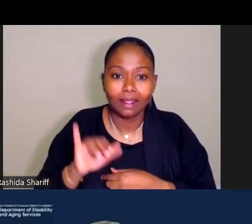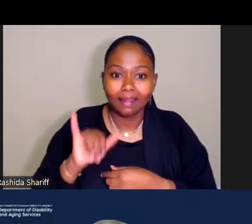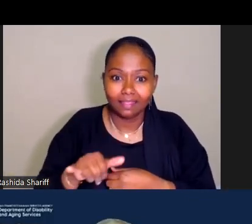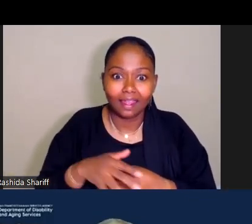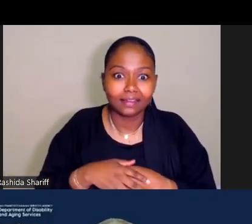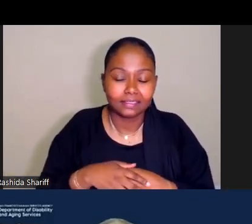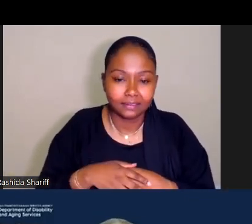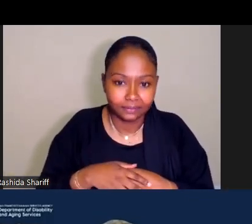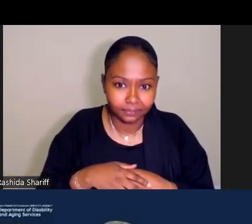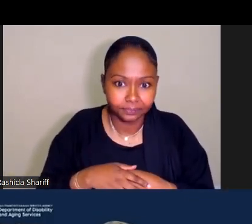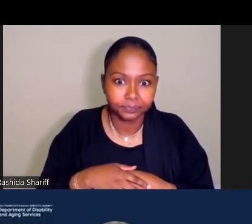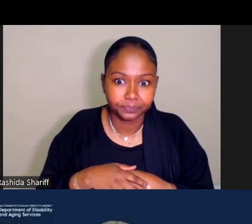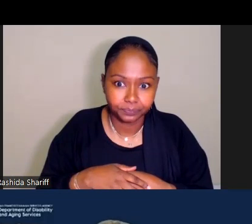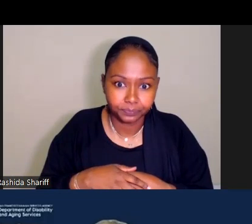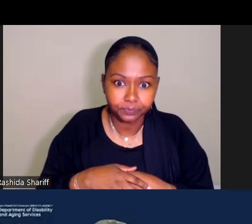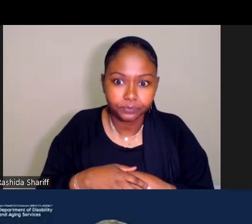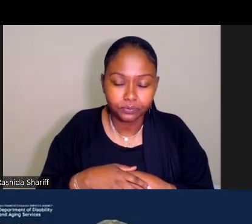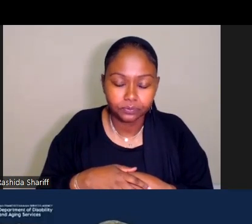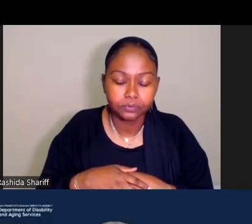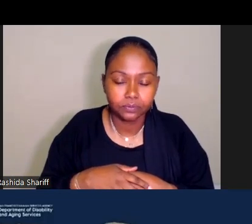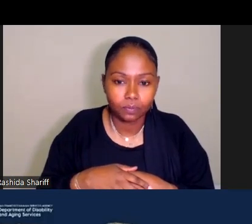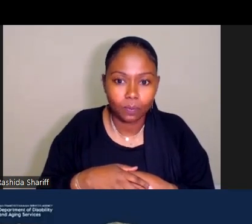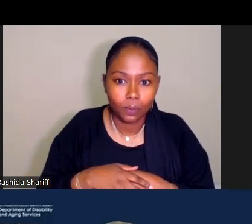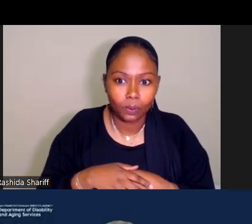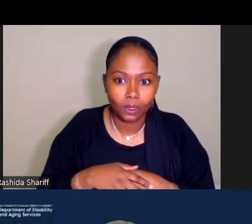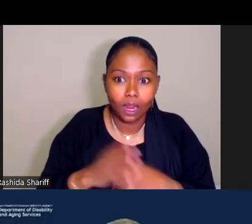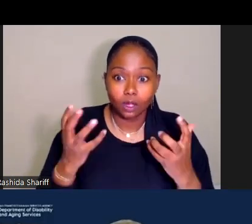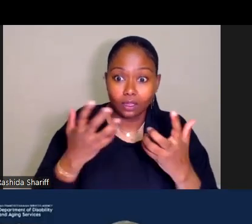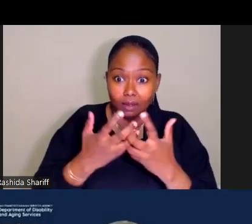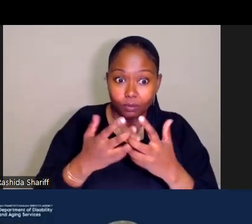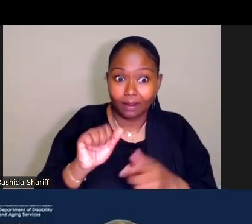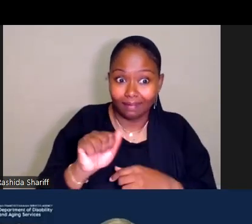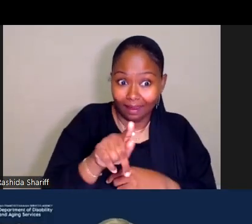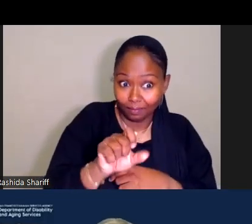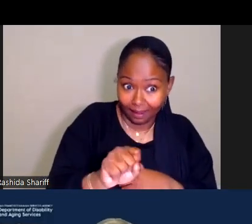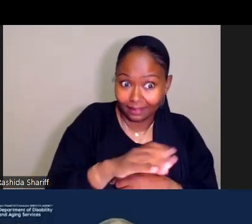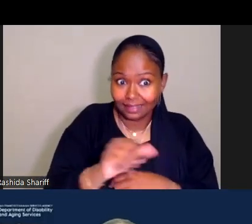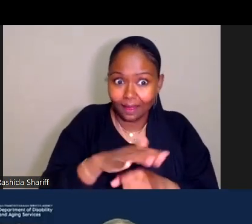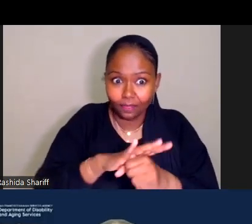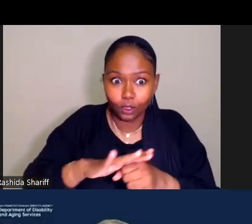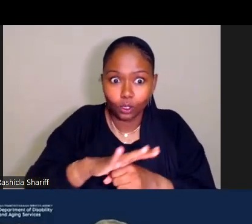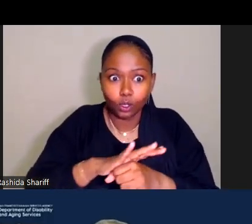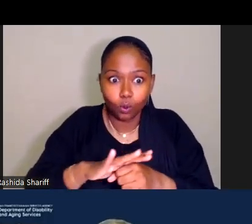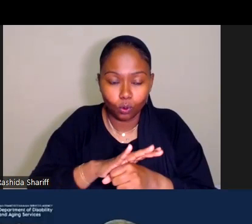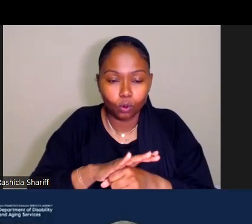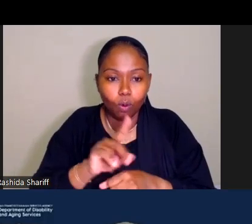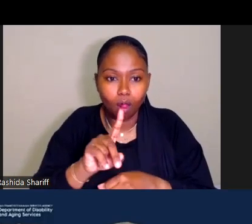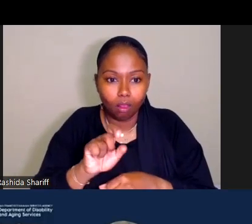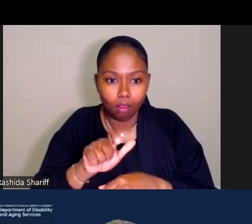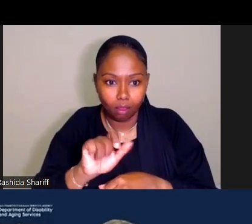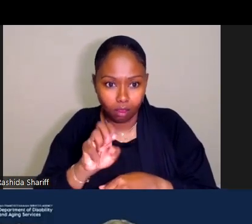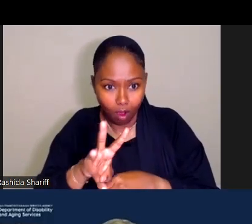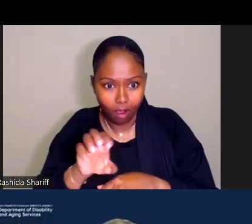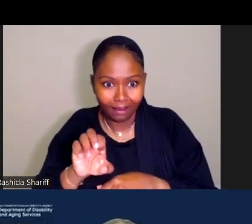collaboration between APS, local law enforcement, and the public guardian to design ways to